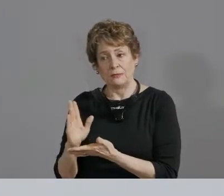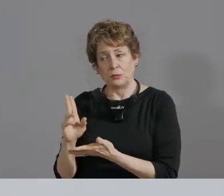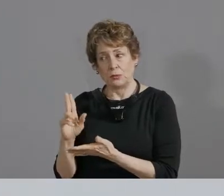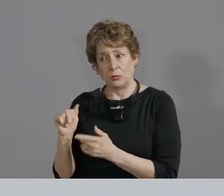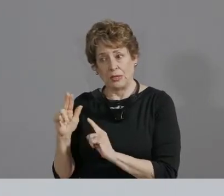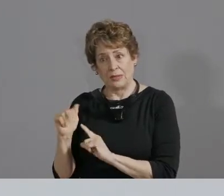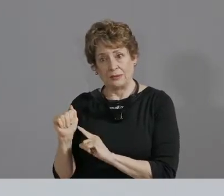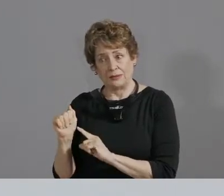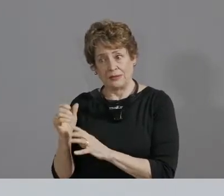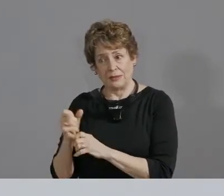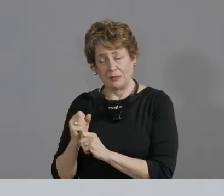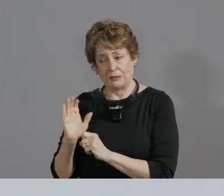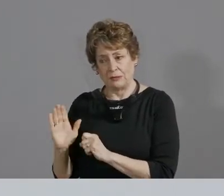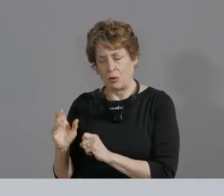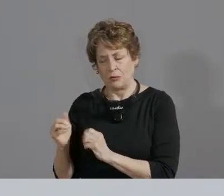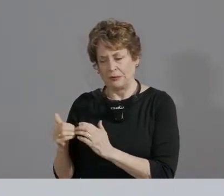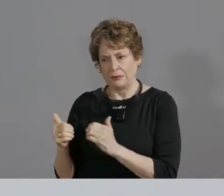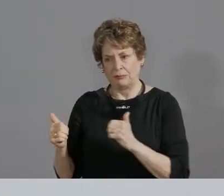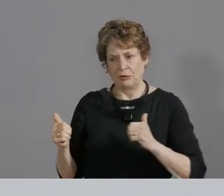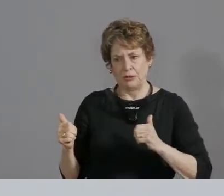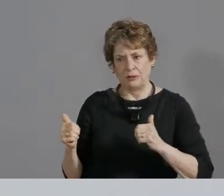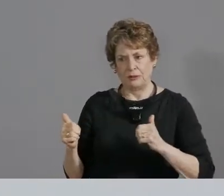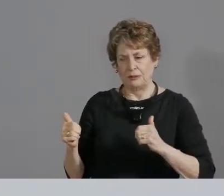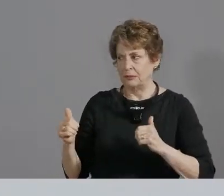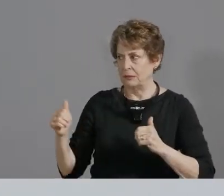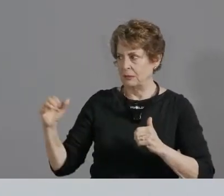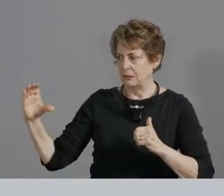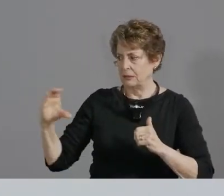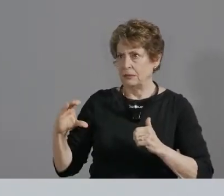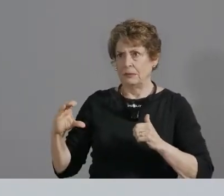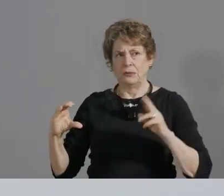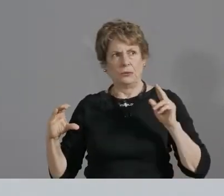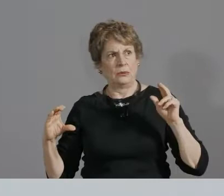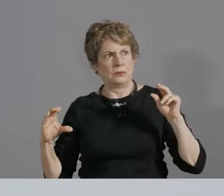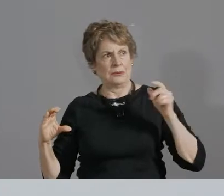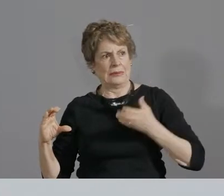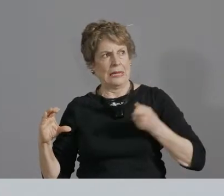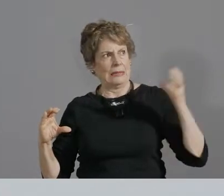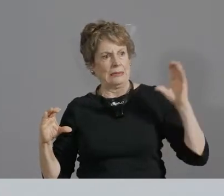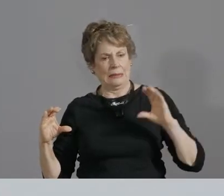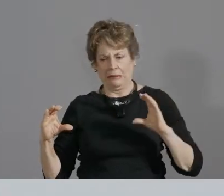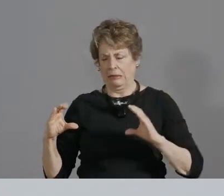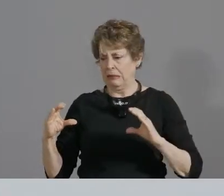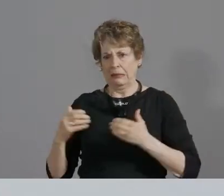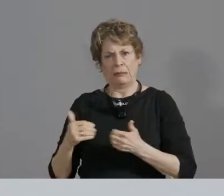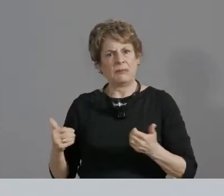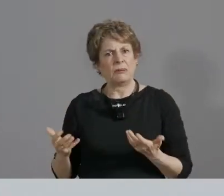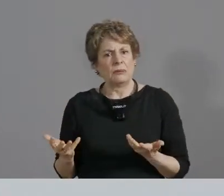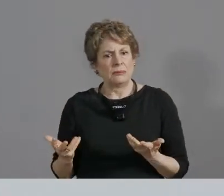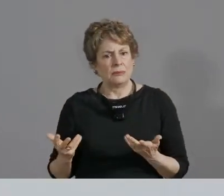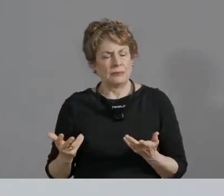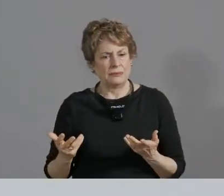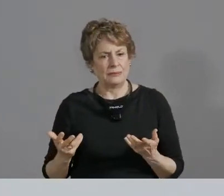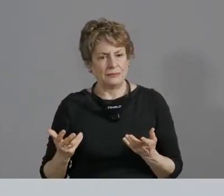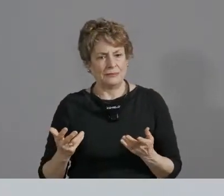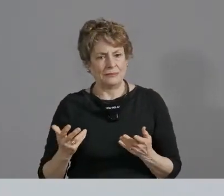So the 2,000, we're working with them on that right now. We've set aside 2,000 for the U of A, and working with them